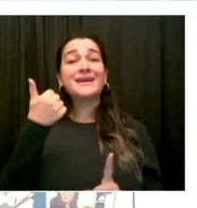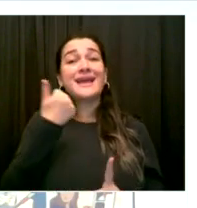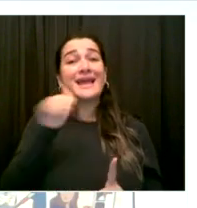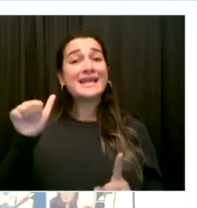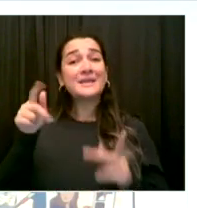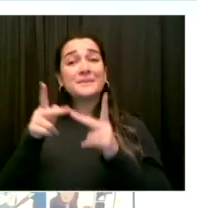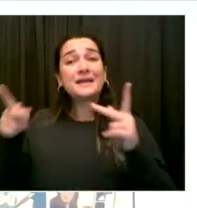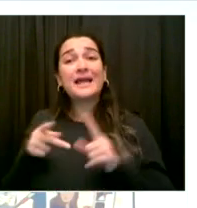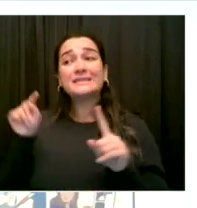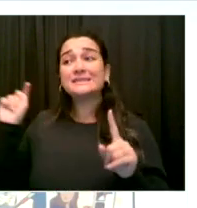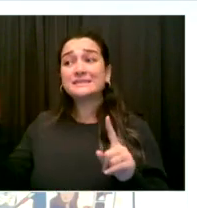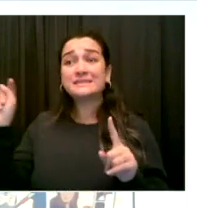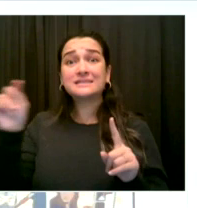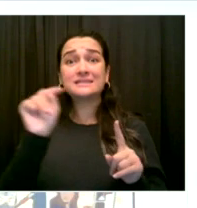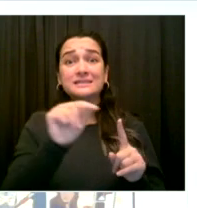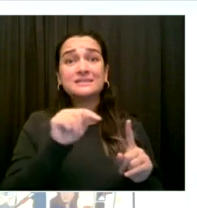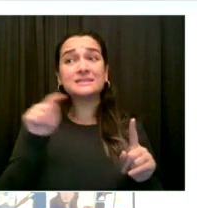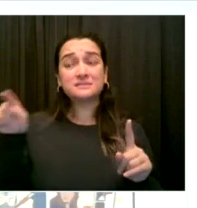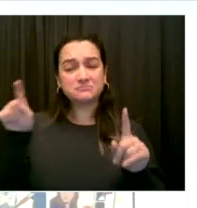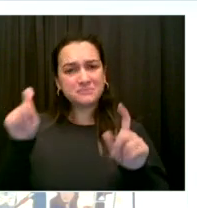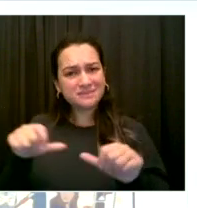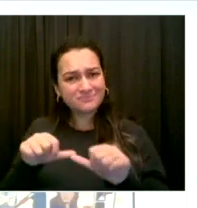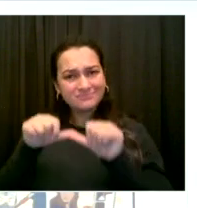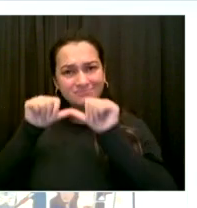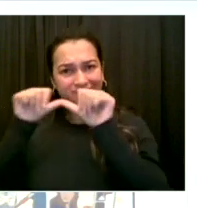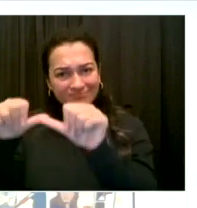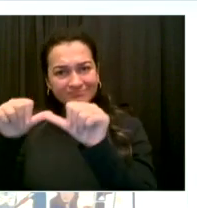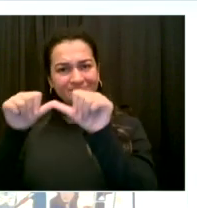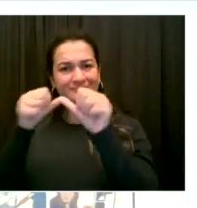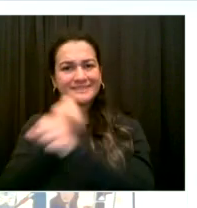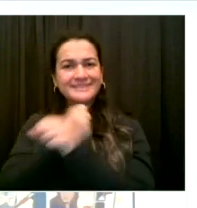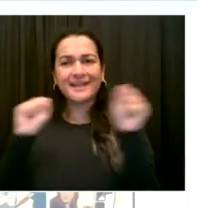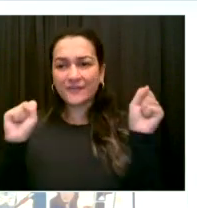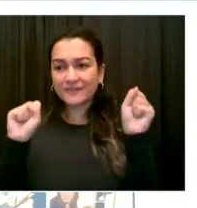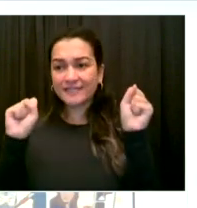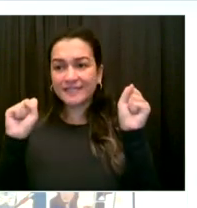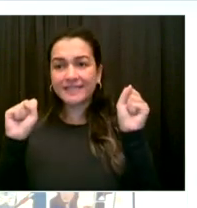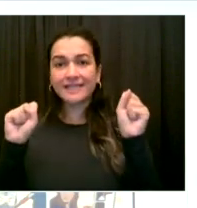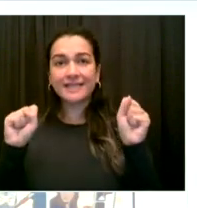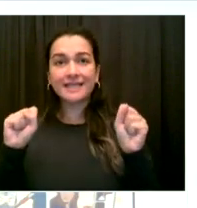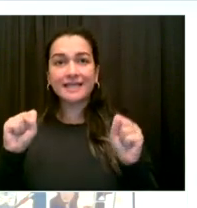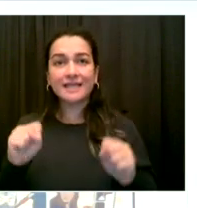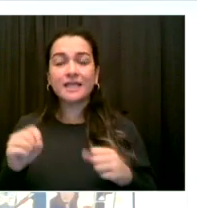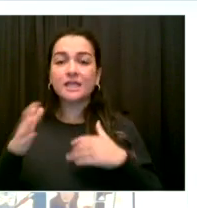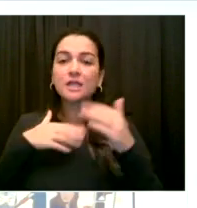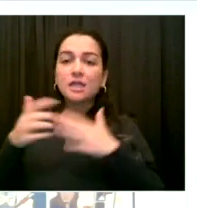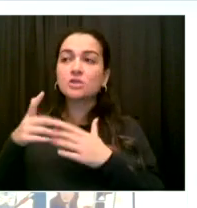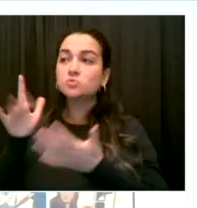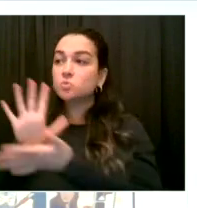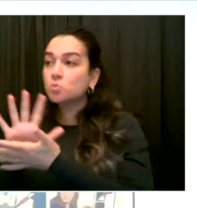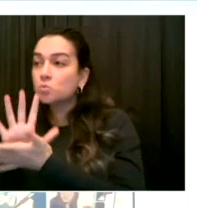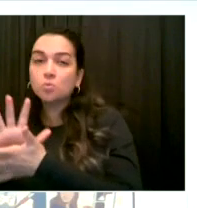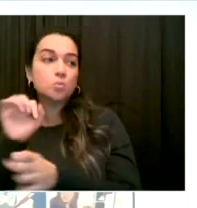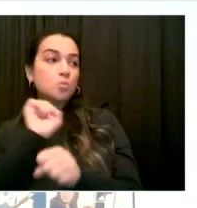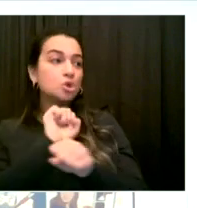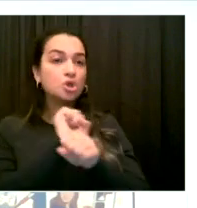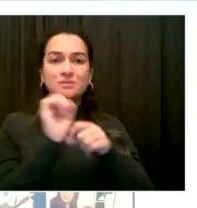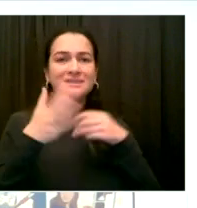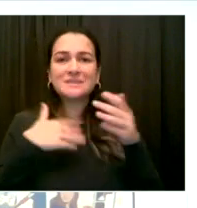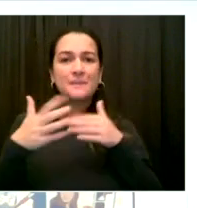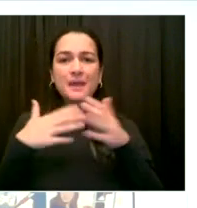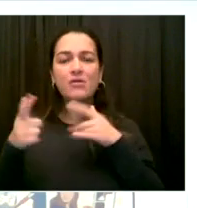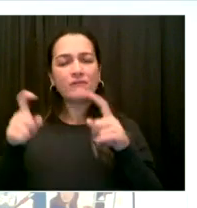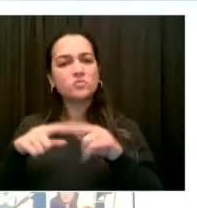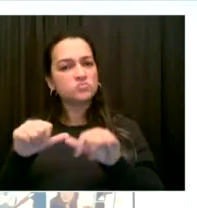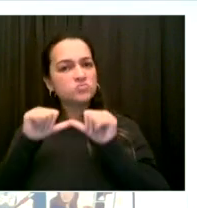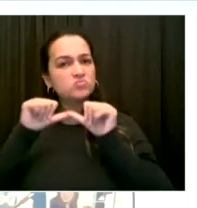or workplaces or healthcare settings, has been that layered approach that the mayor has alluded to. That's